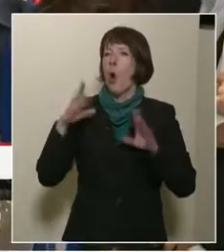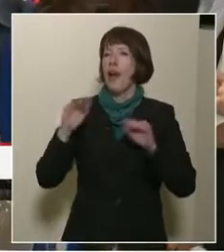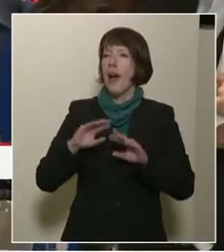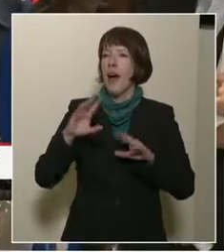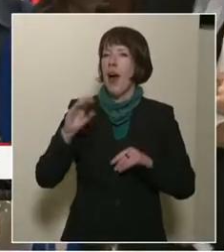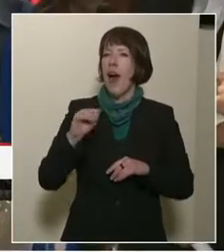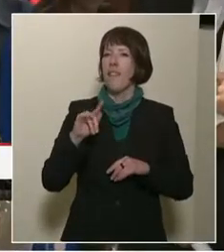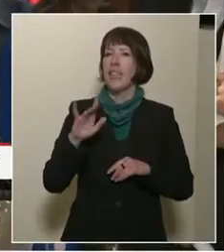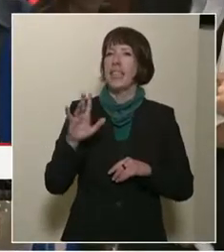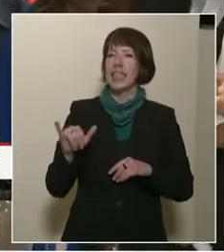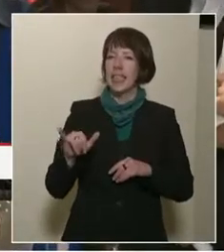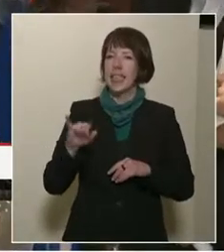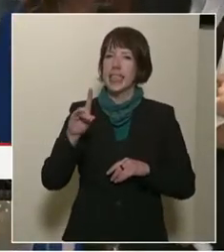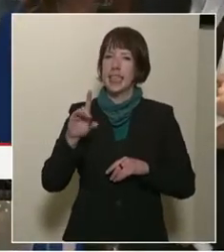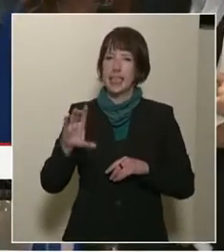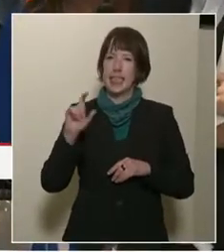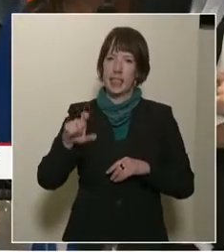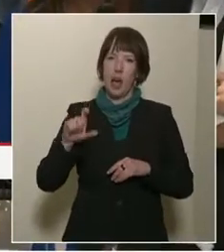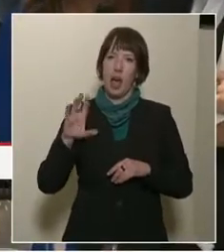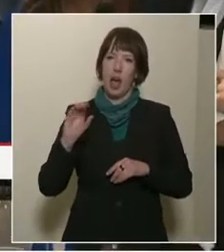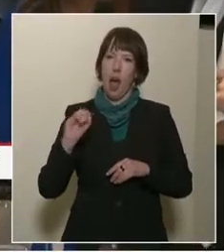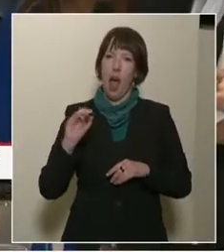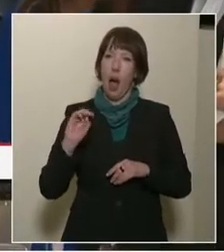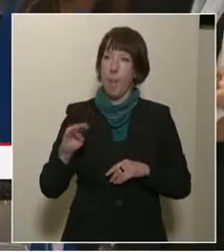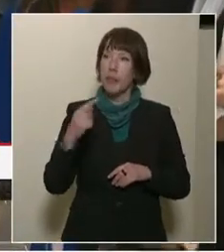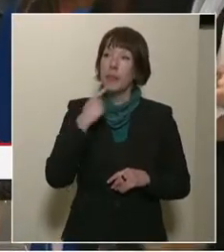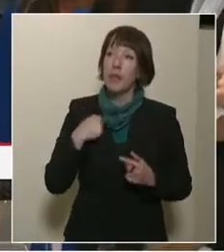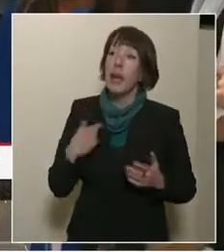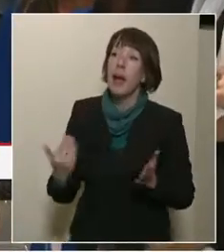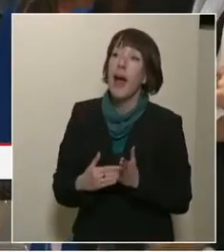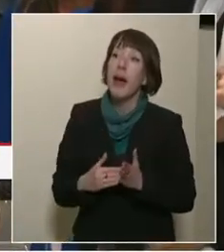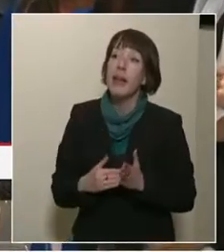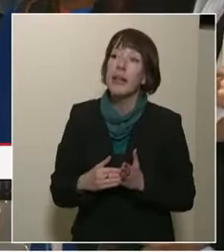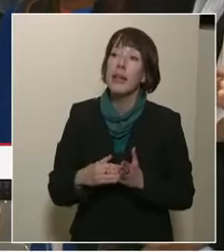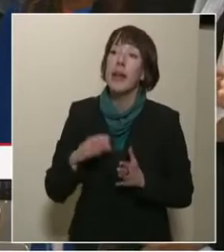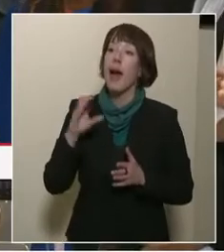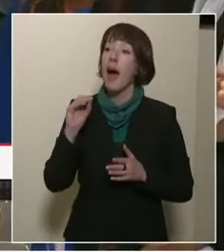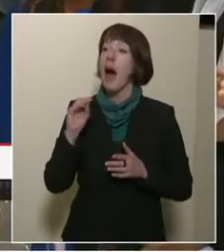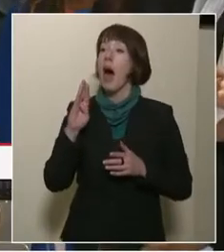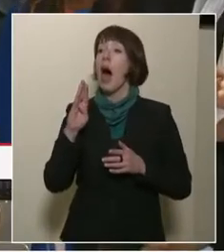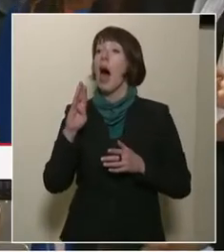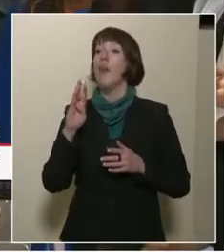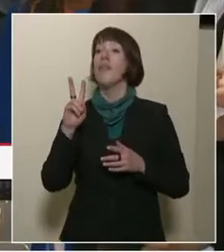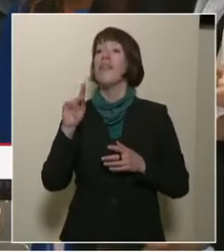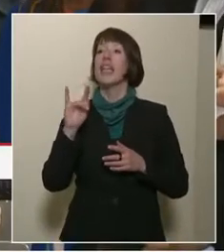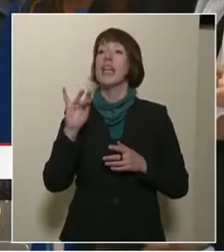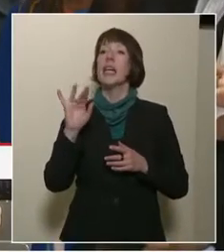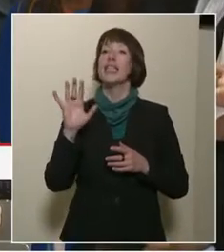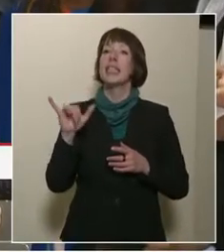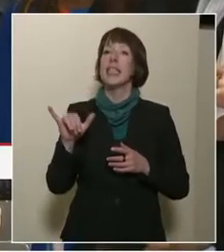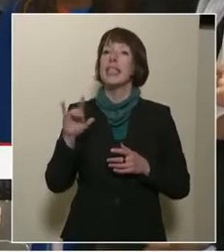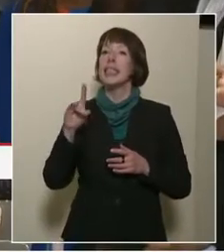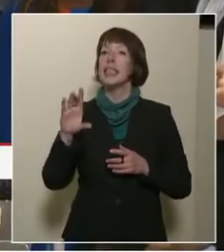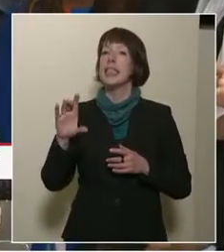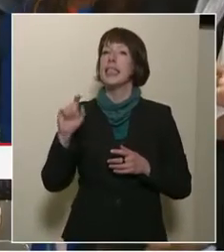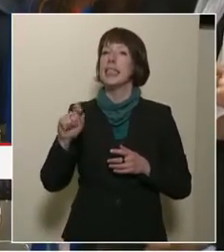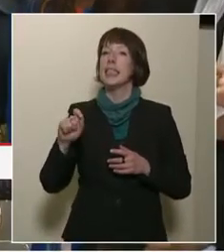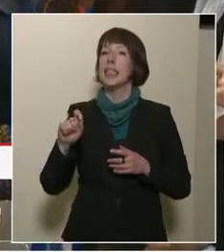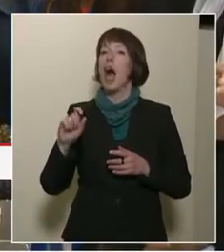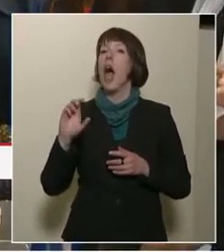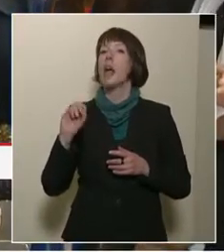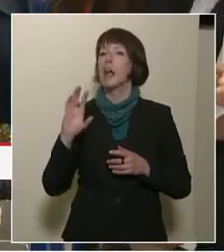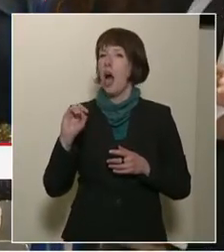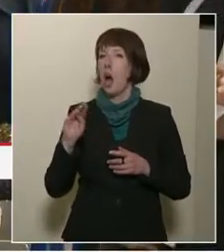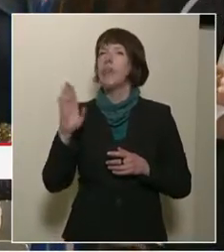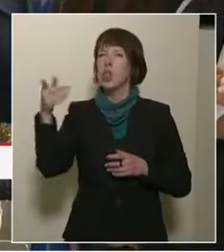obviously.dc.gov. So, what's the website? Obviously. That is, you'll hear that again, so